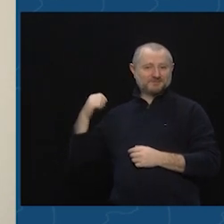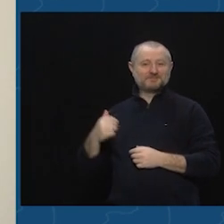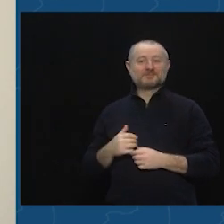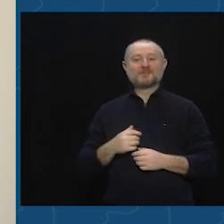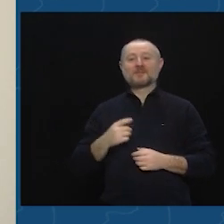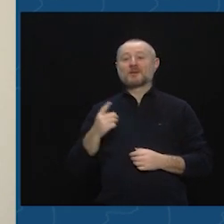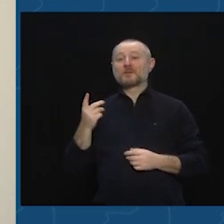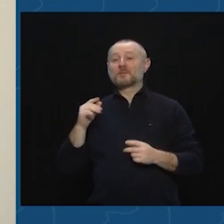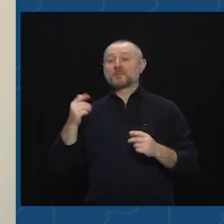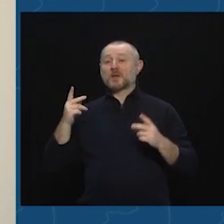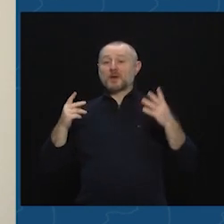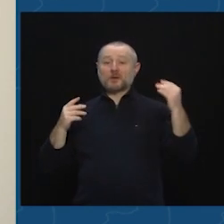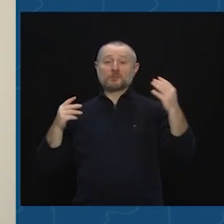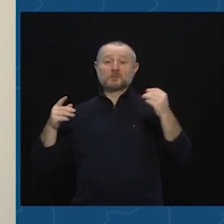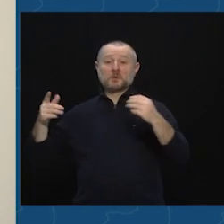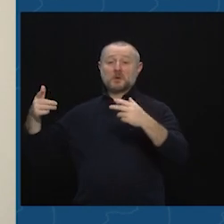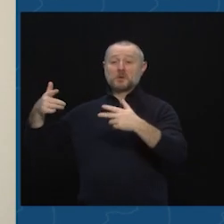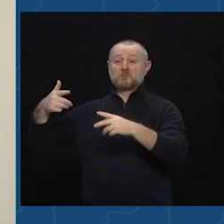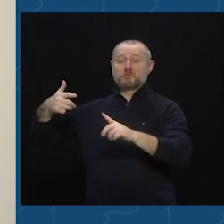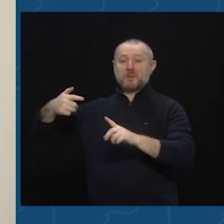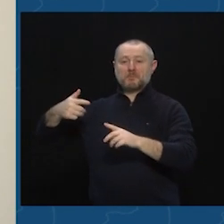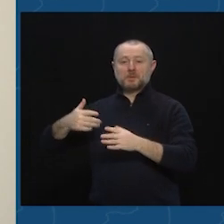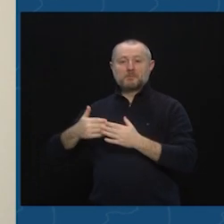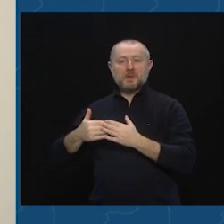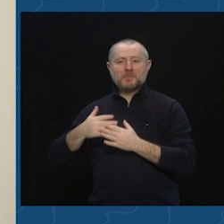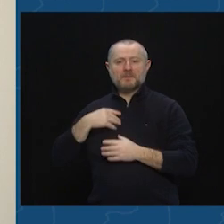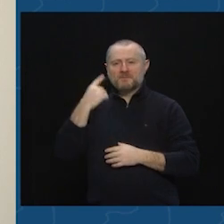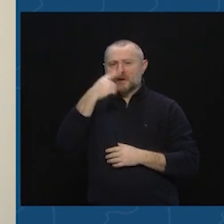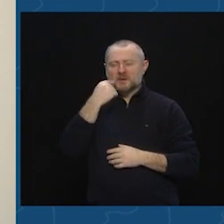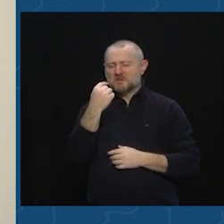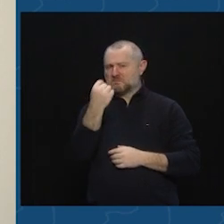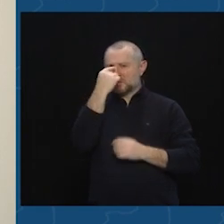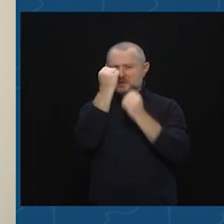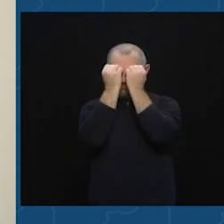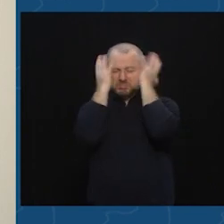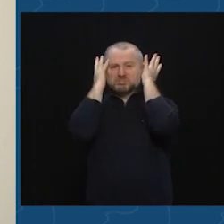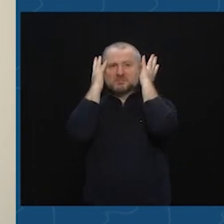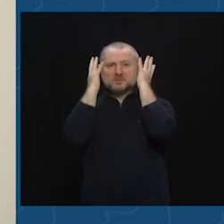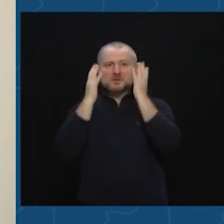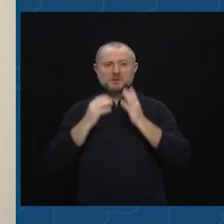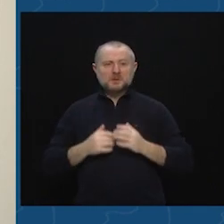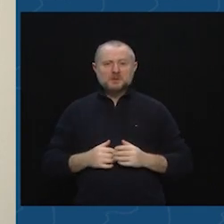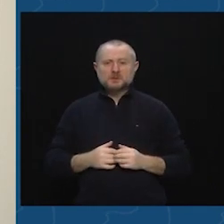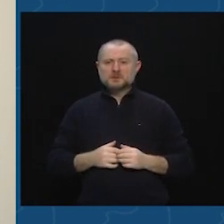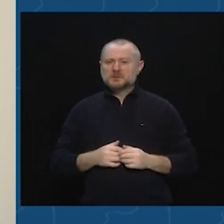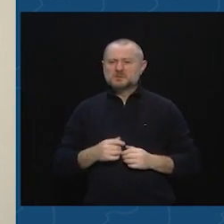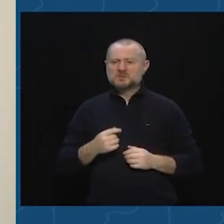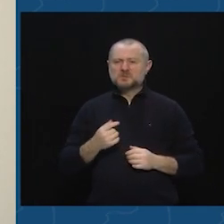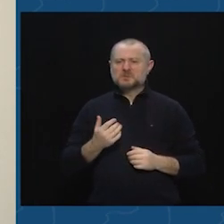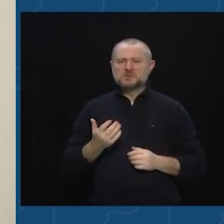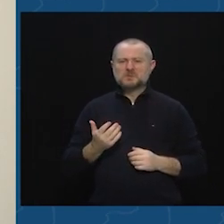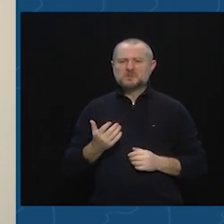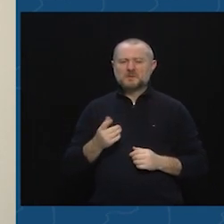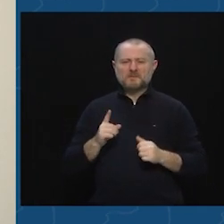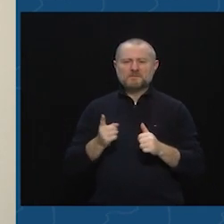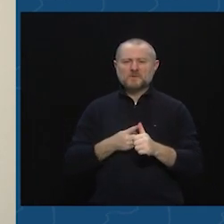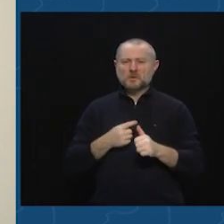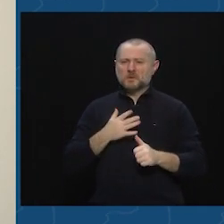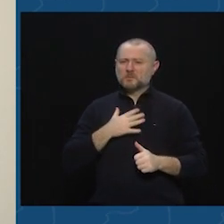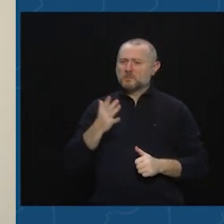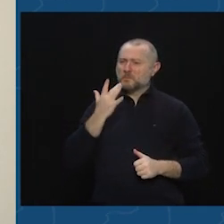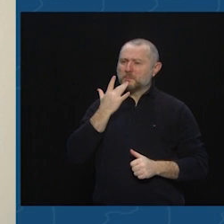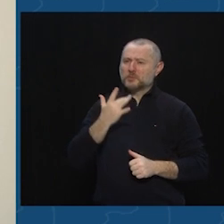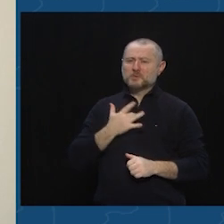the baby in the face. She celebrated her first year on this earth in a hospital. That